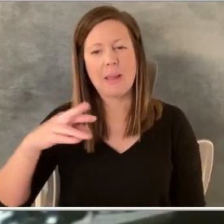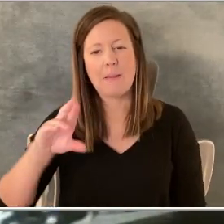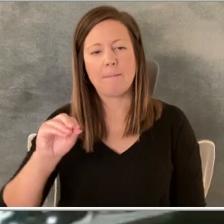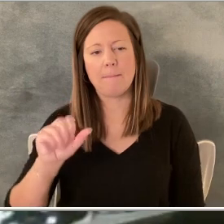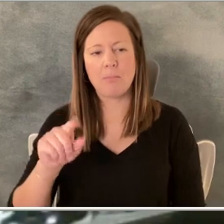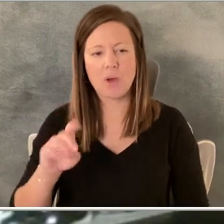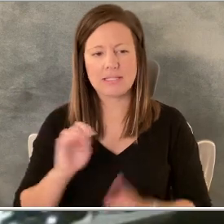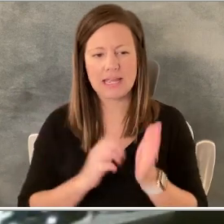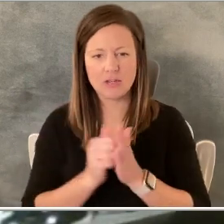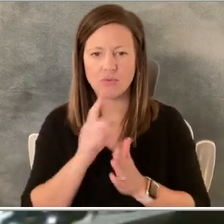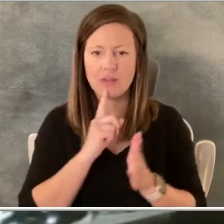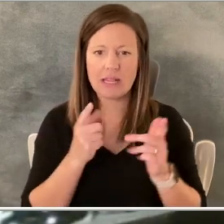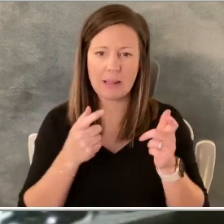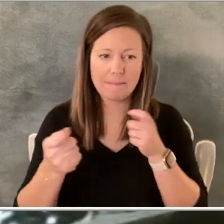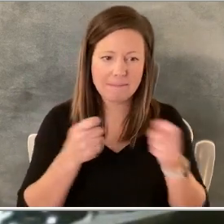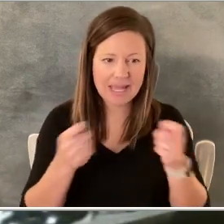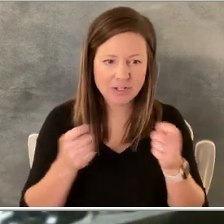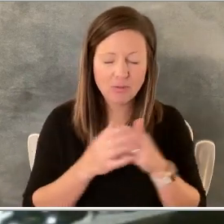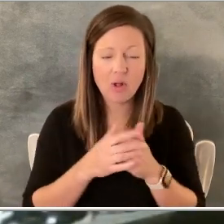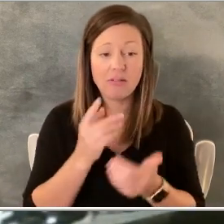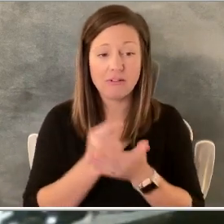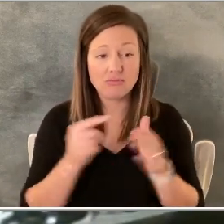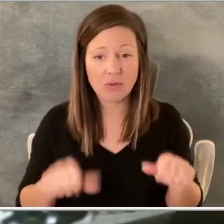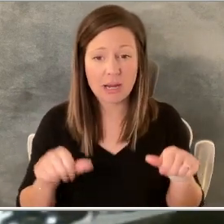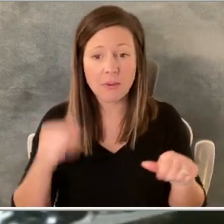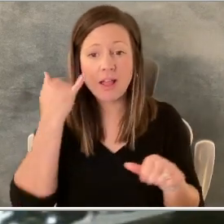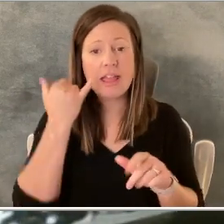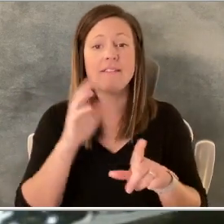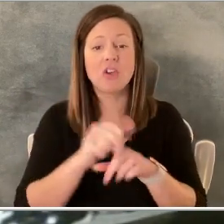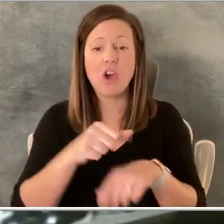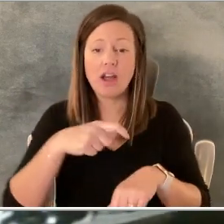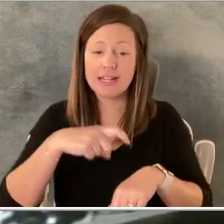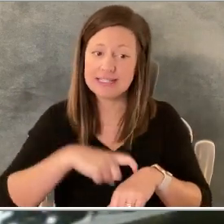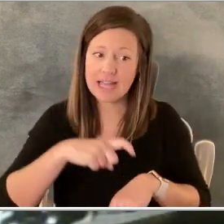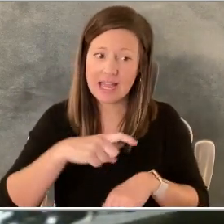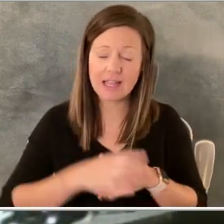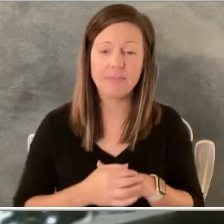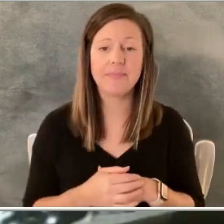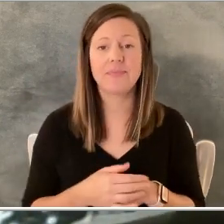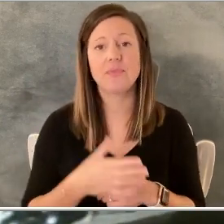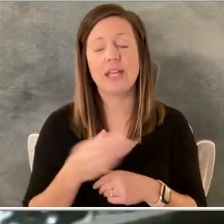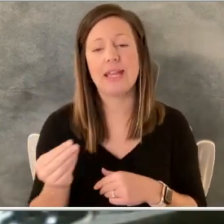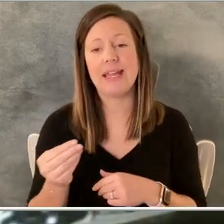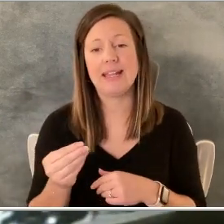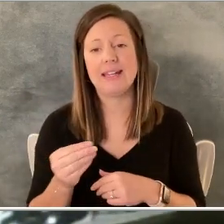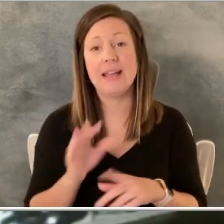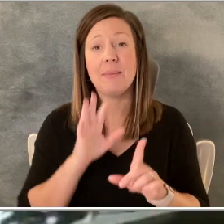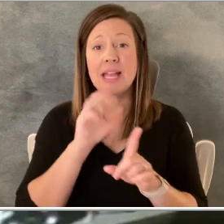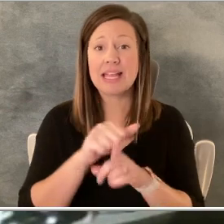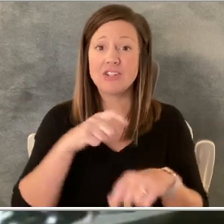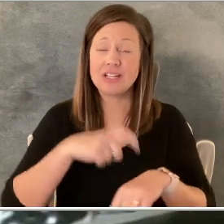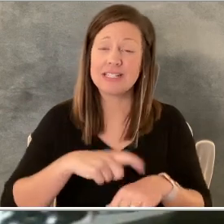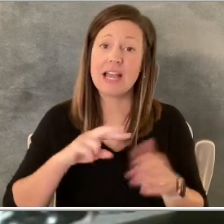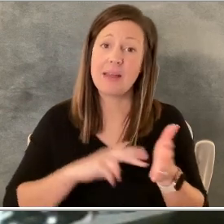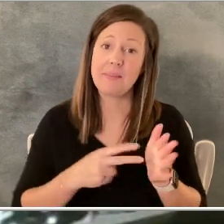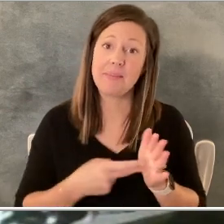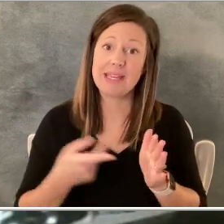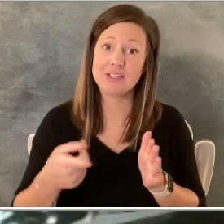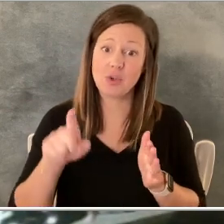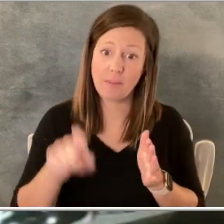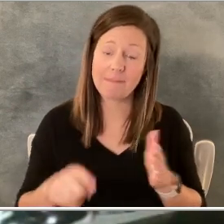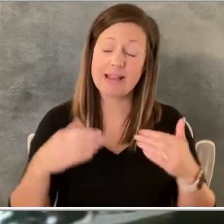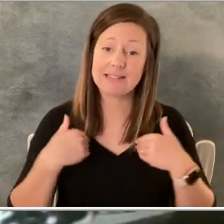manageable, treatable, maybe even curable if caught in time. But catching it in time means you gotta have